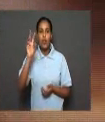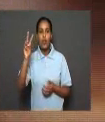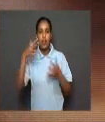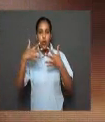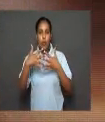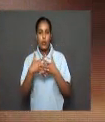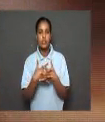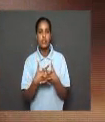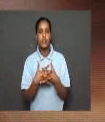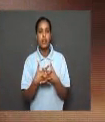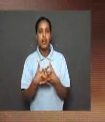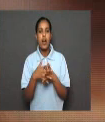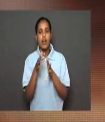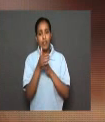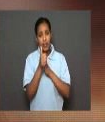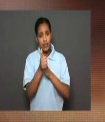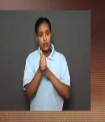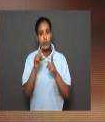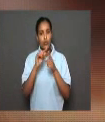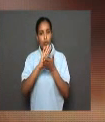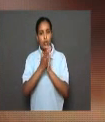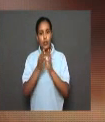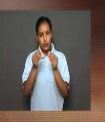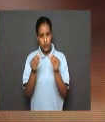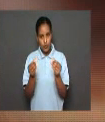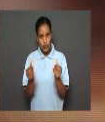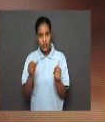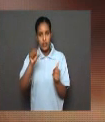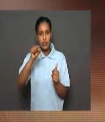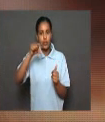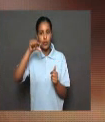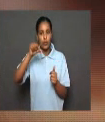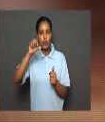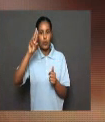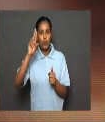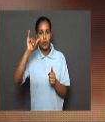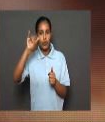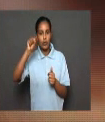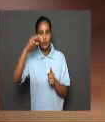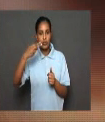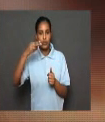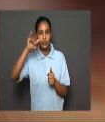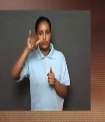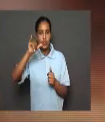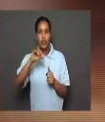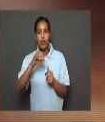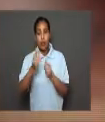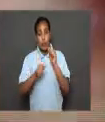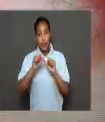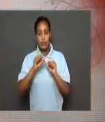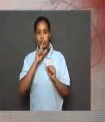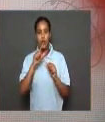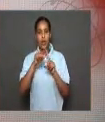Covalent compounds have a tendency to be soft and squishy compared to ionic compounds.